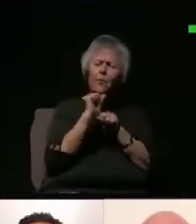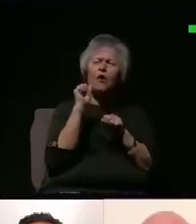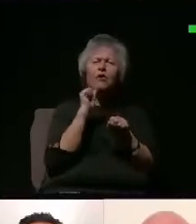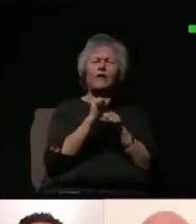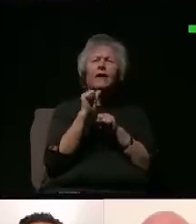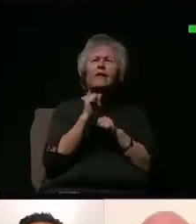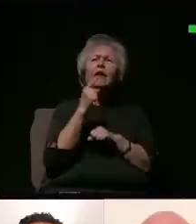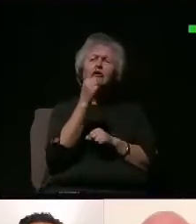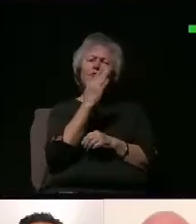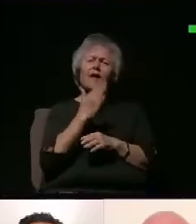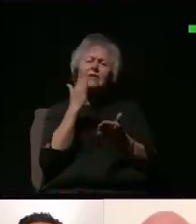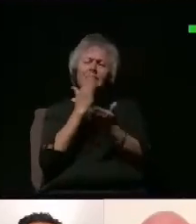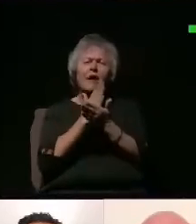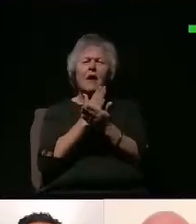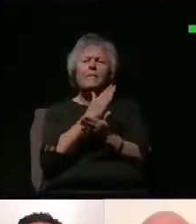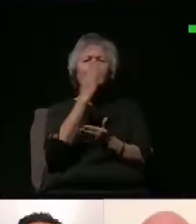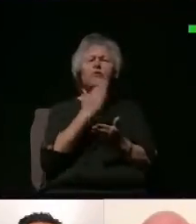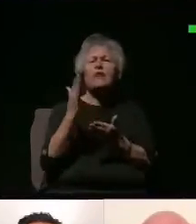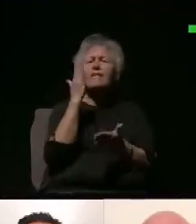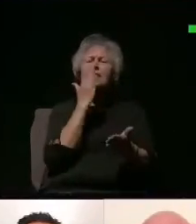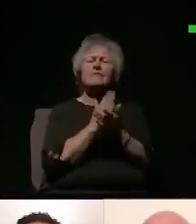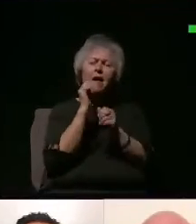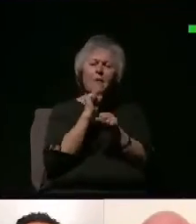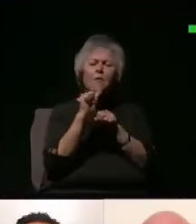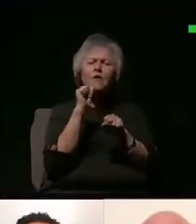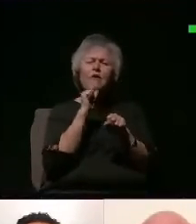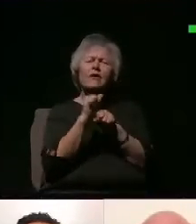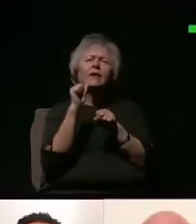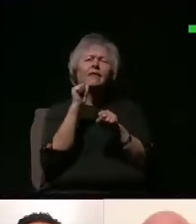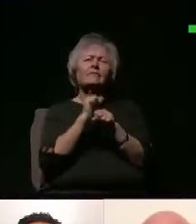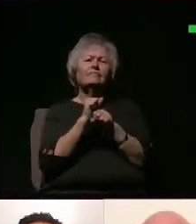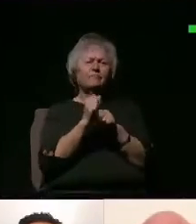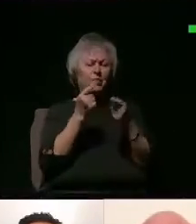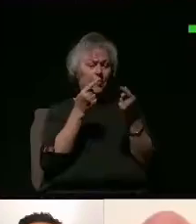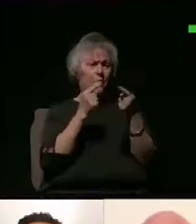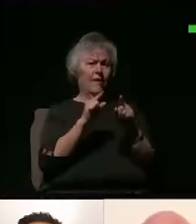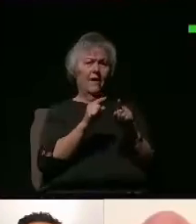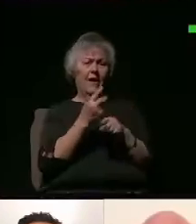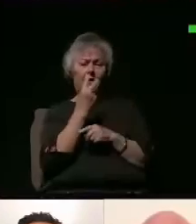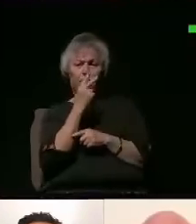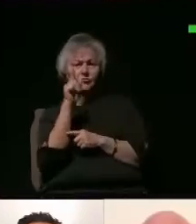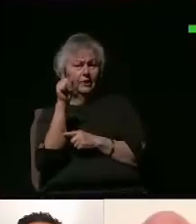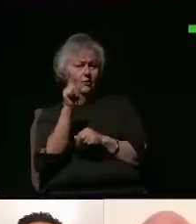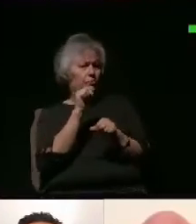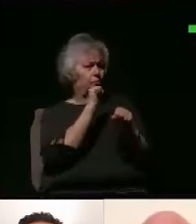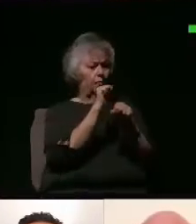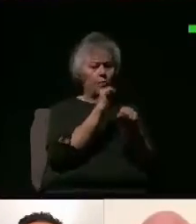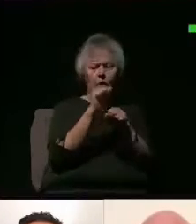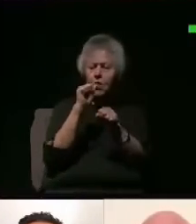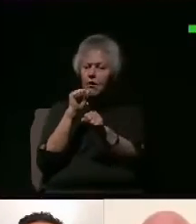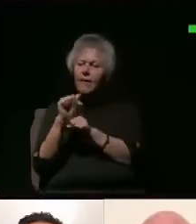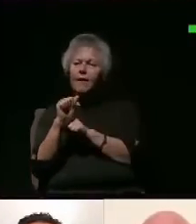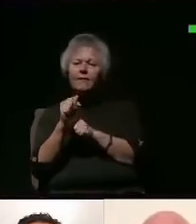stop working. You never stop working. Even when I don't see it,